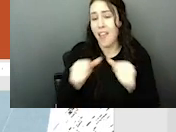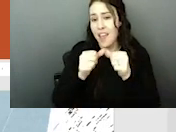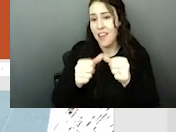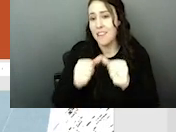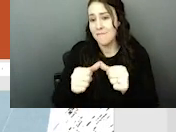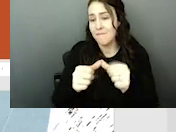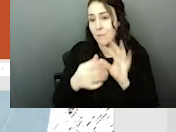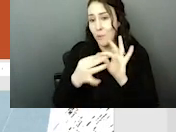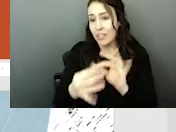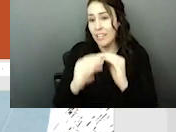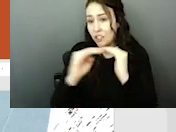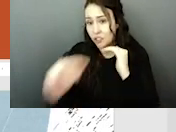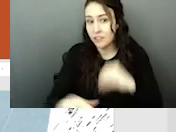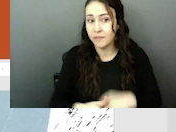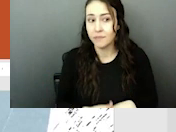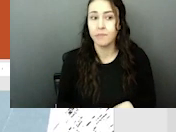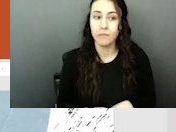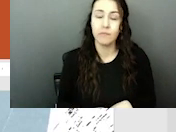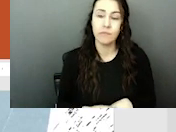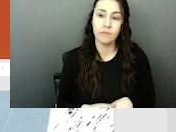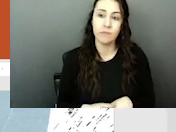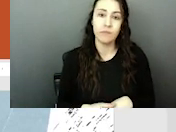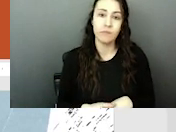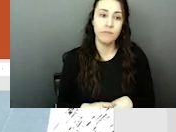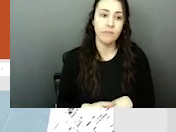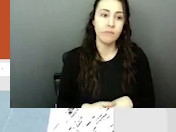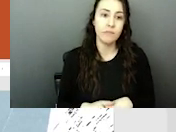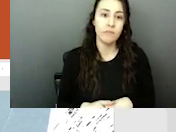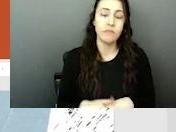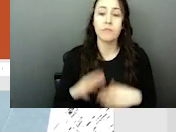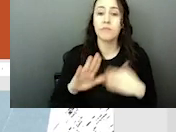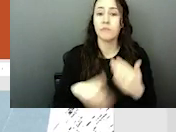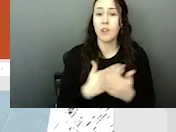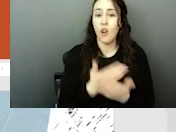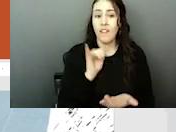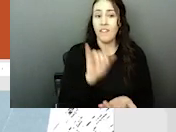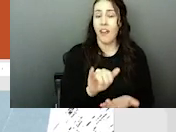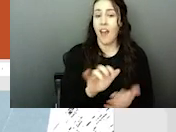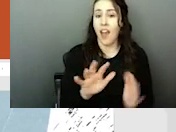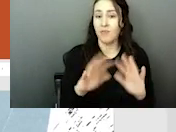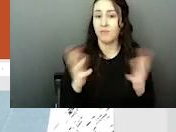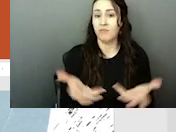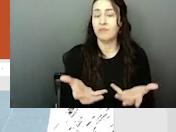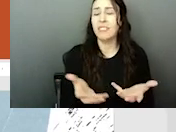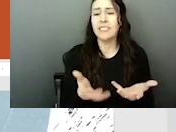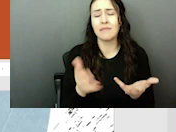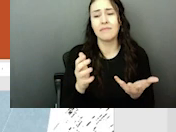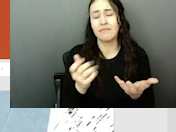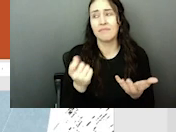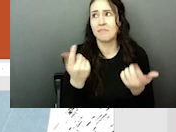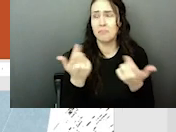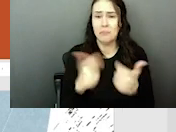So all of that was developed in this, it's been a big process. It's been a